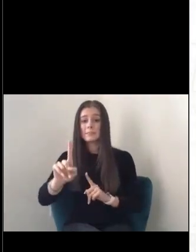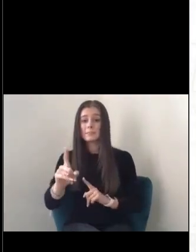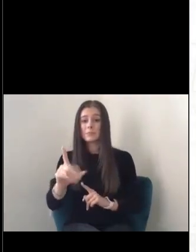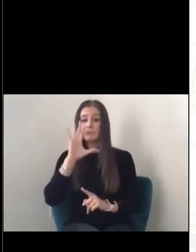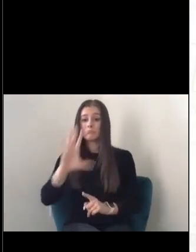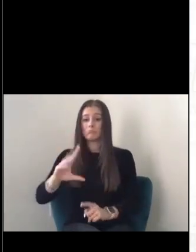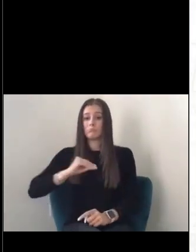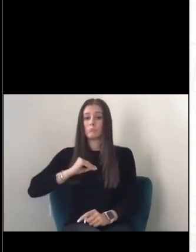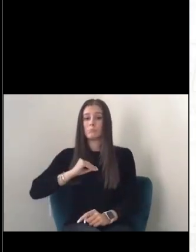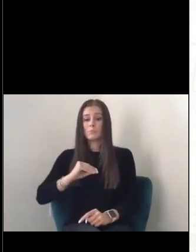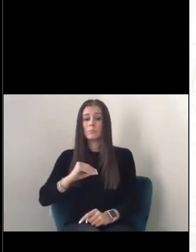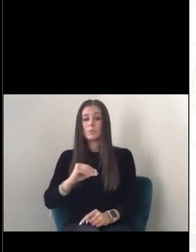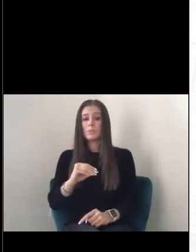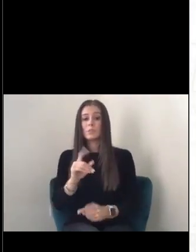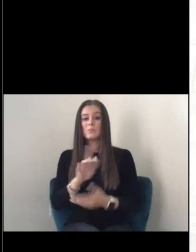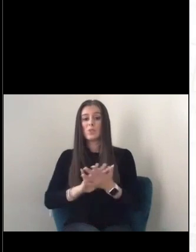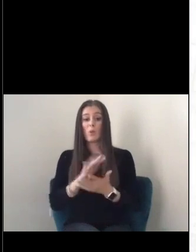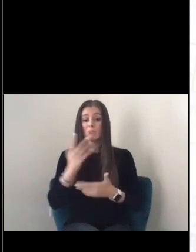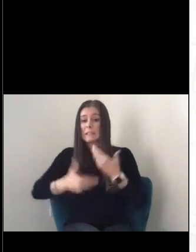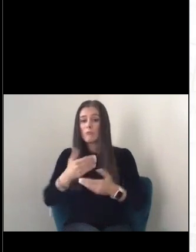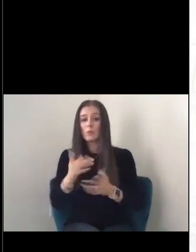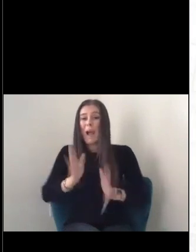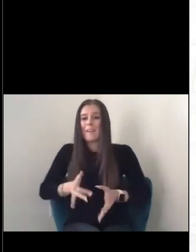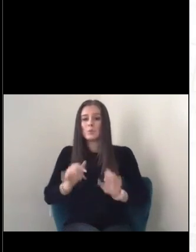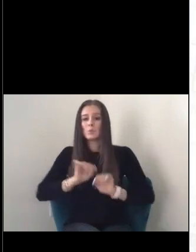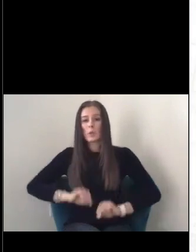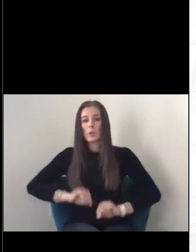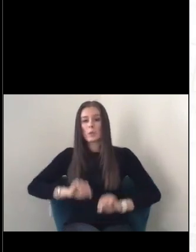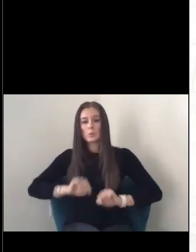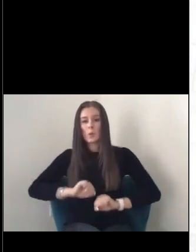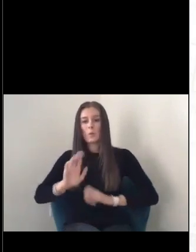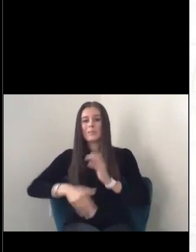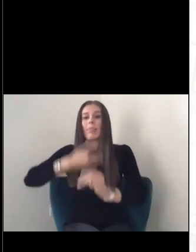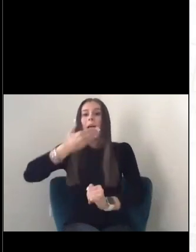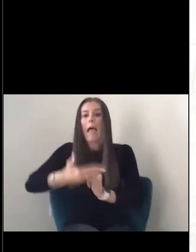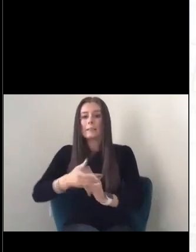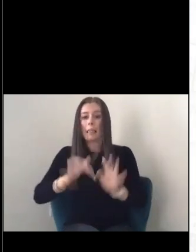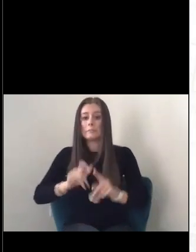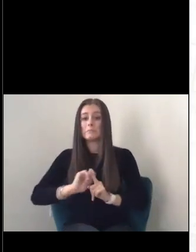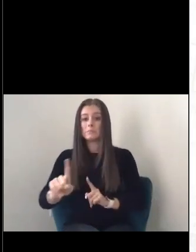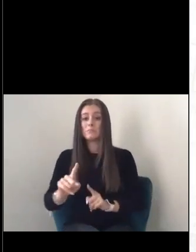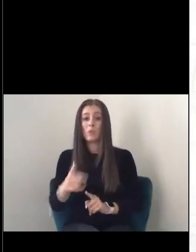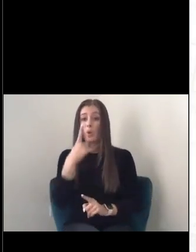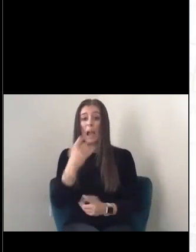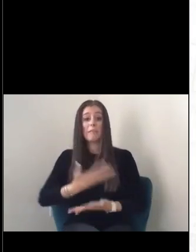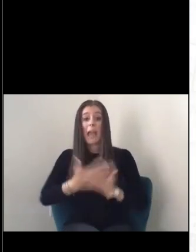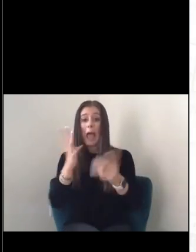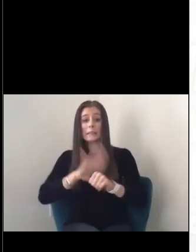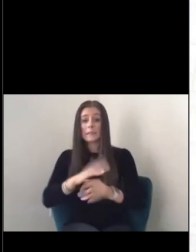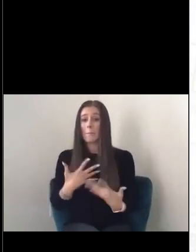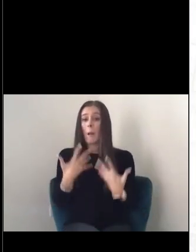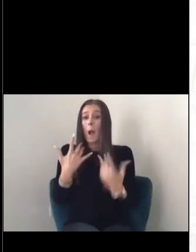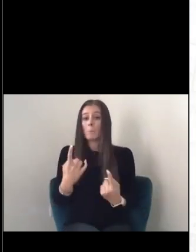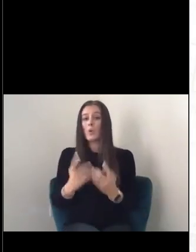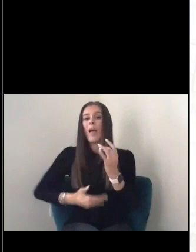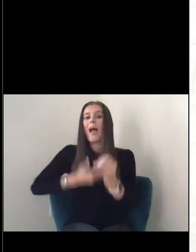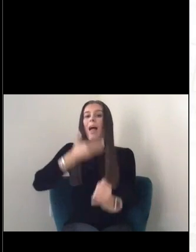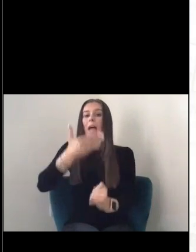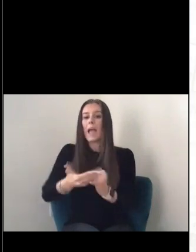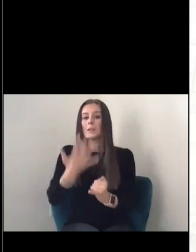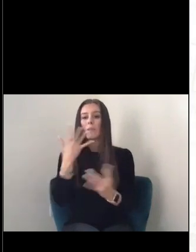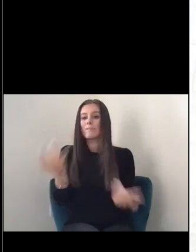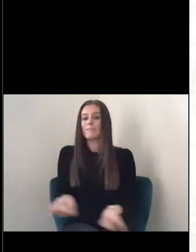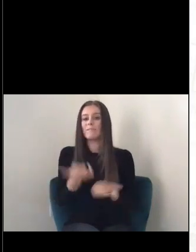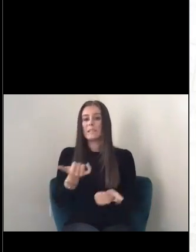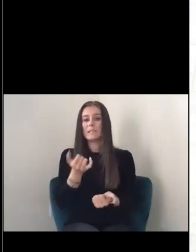through as we go. You don't need to wait until the end, and we'll look to answer as many of your questions as we can after we've run through